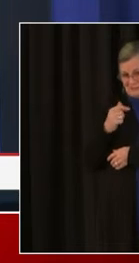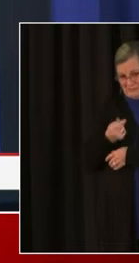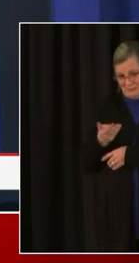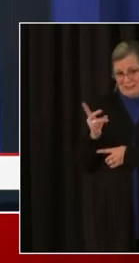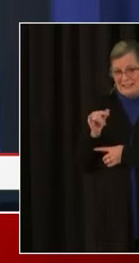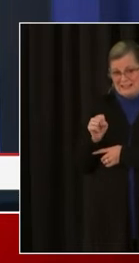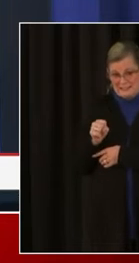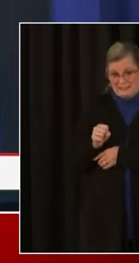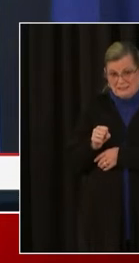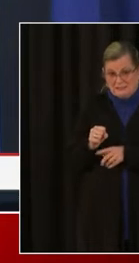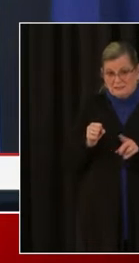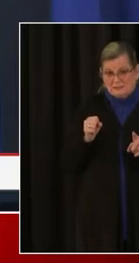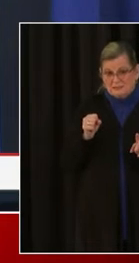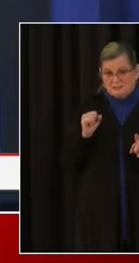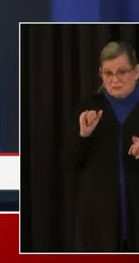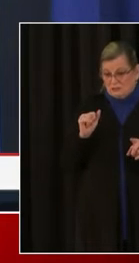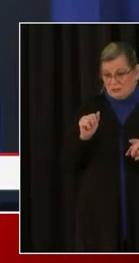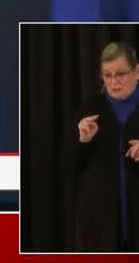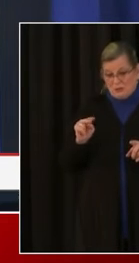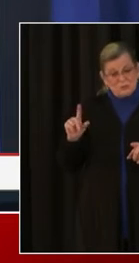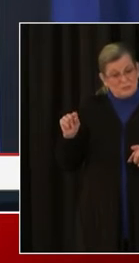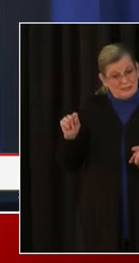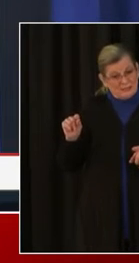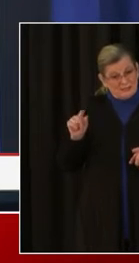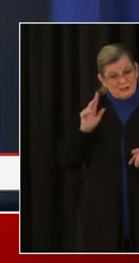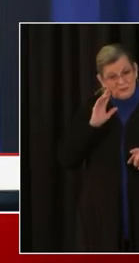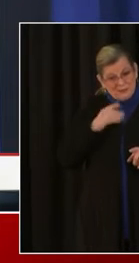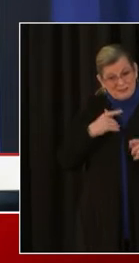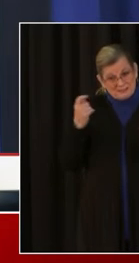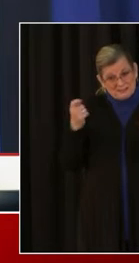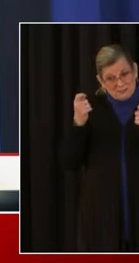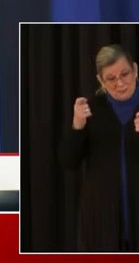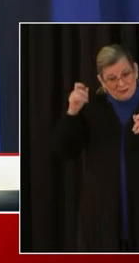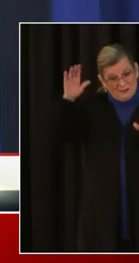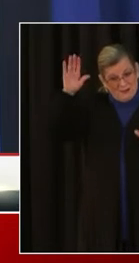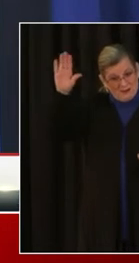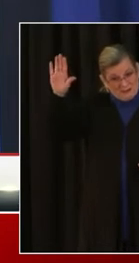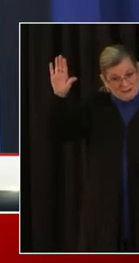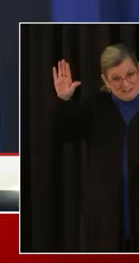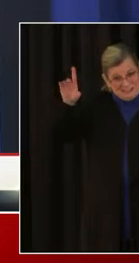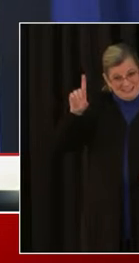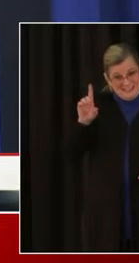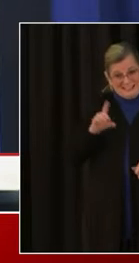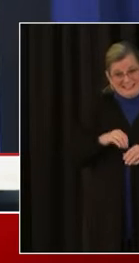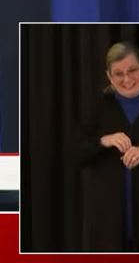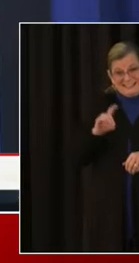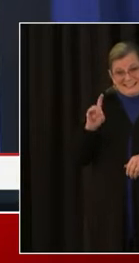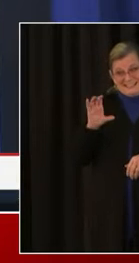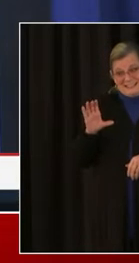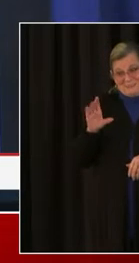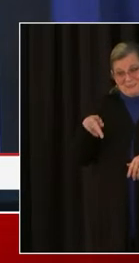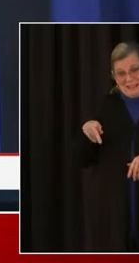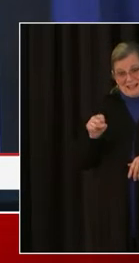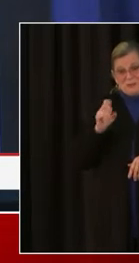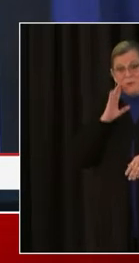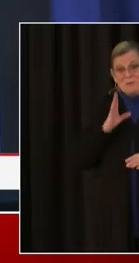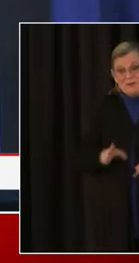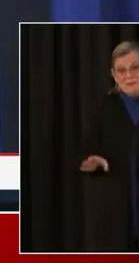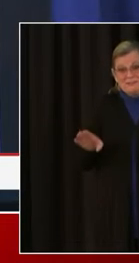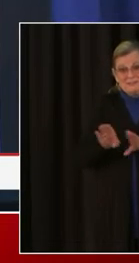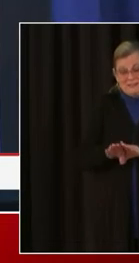And then also on January the 20th, we celebrate Inauguration Day, and DCPS is also closed on the